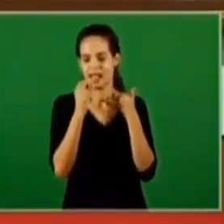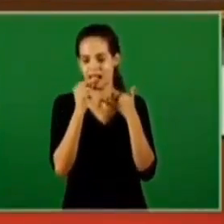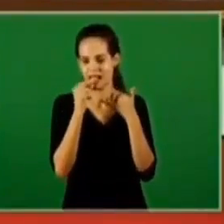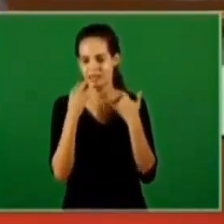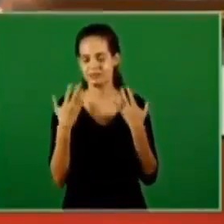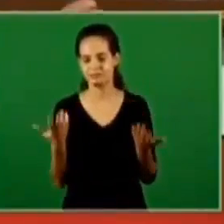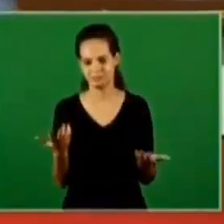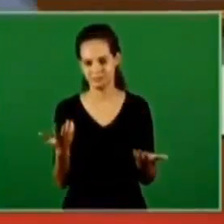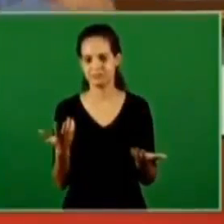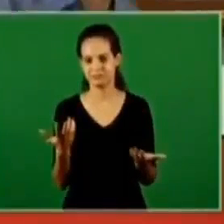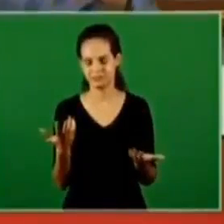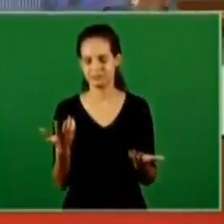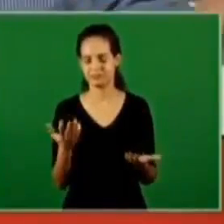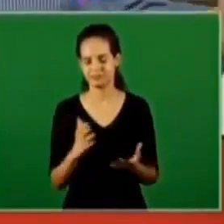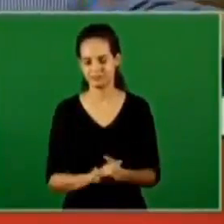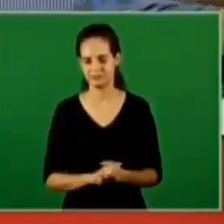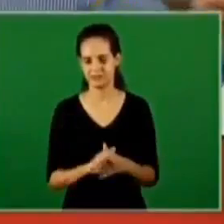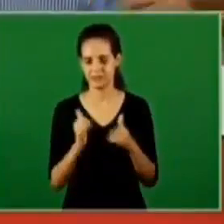highly